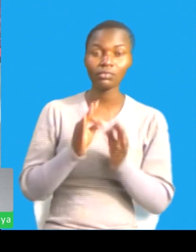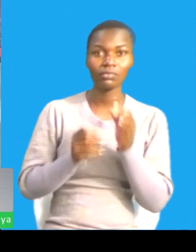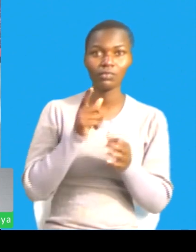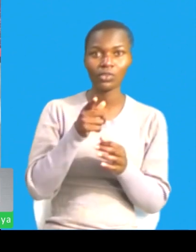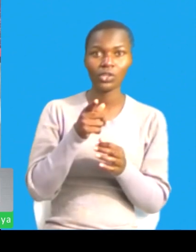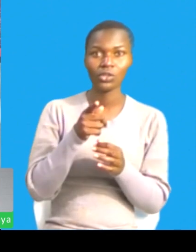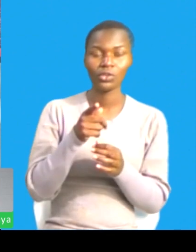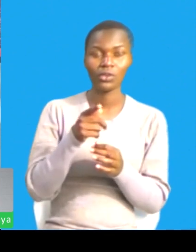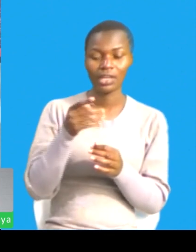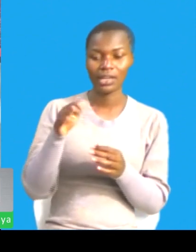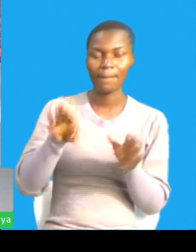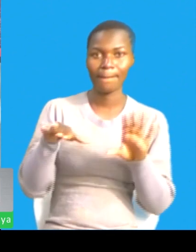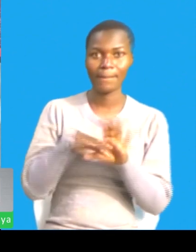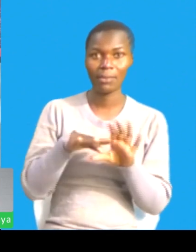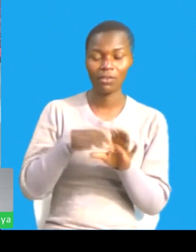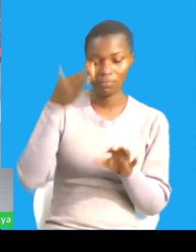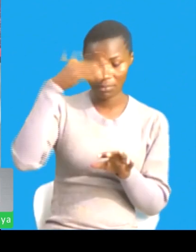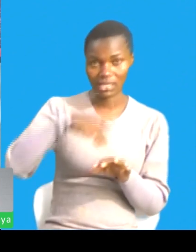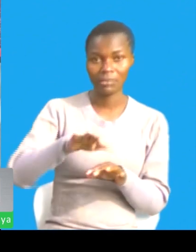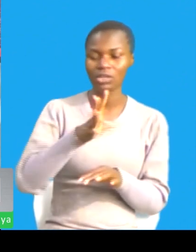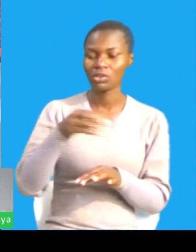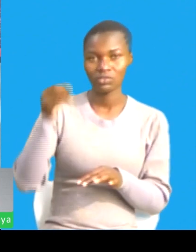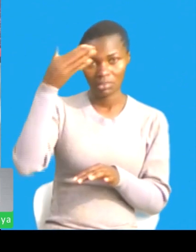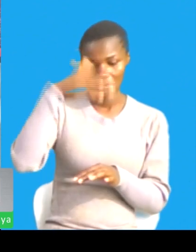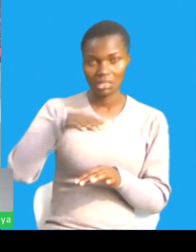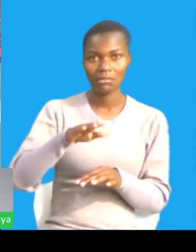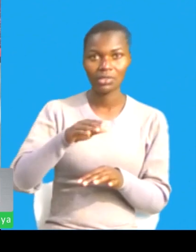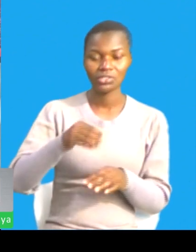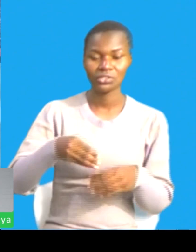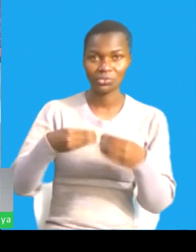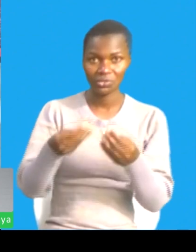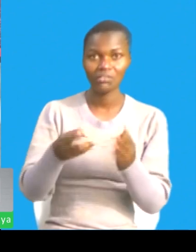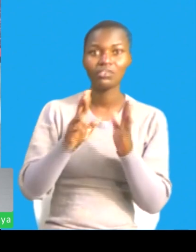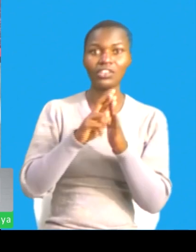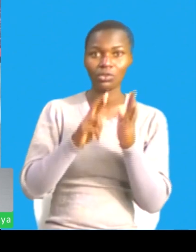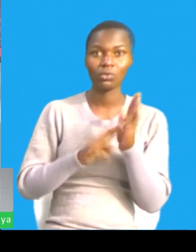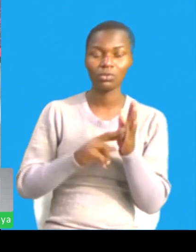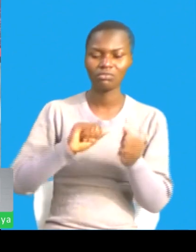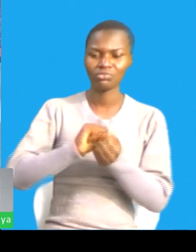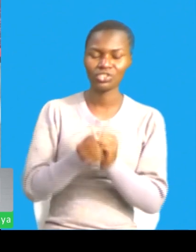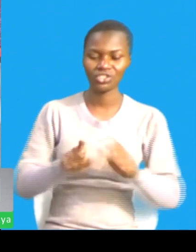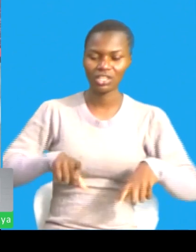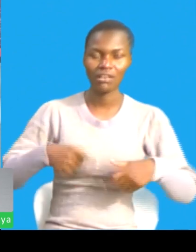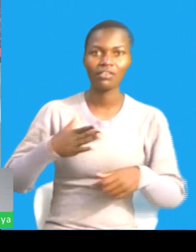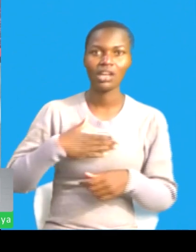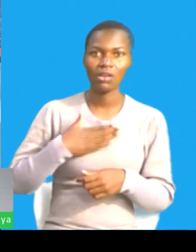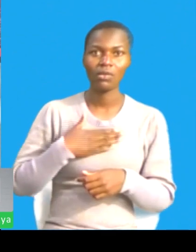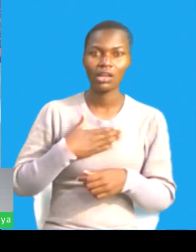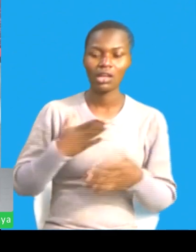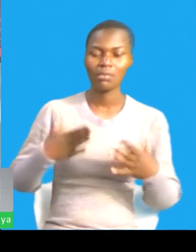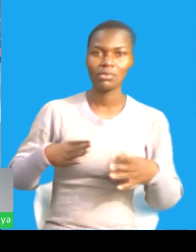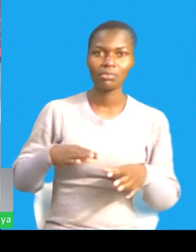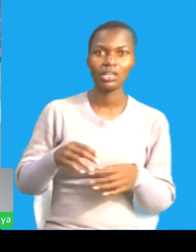mbunge, enda bunge upitishe sheria ubadilishe maisha yetu. That is what we want. People like Njoki Ndungu